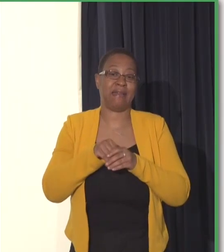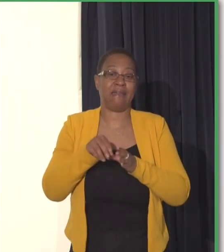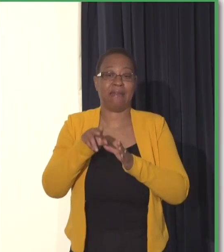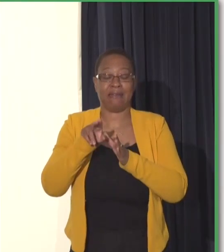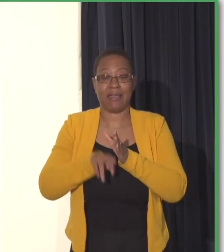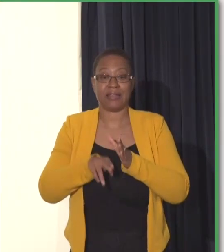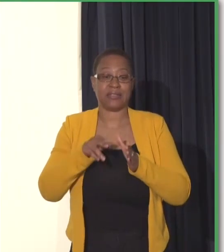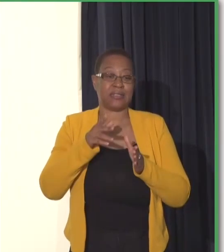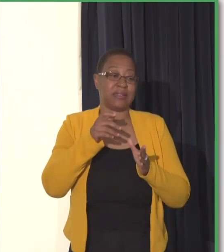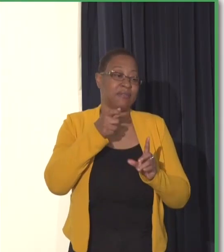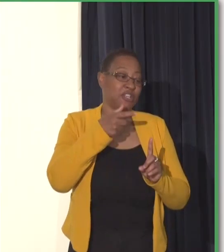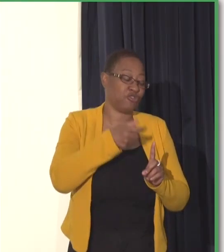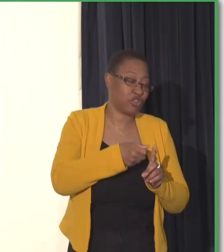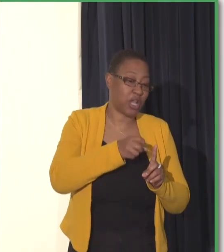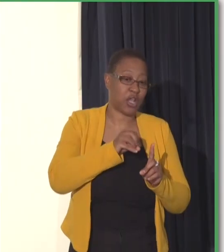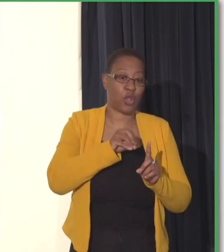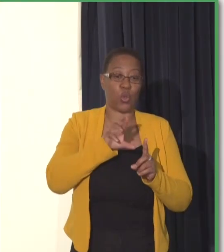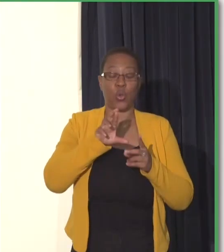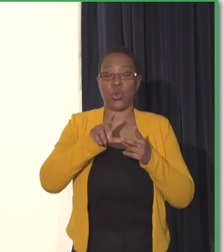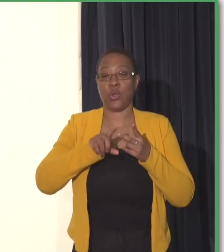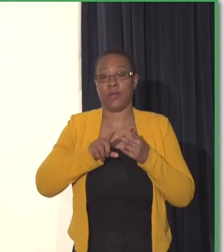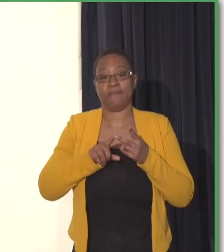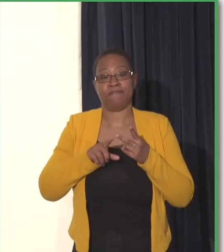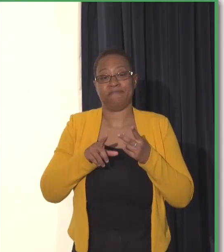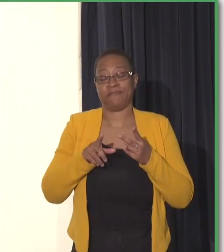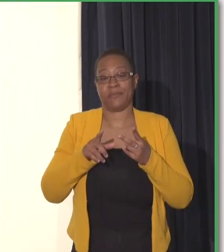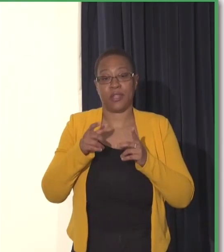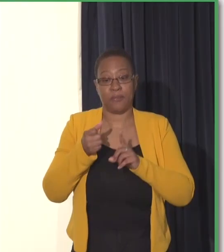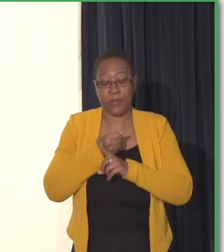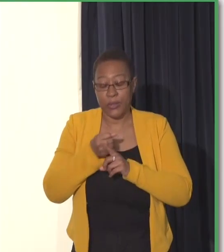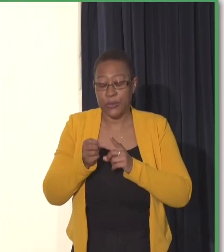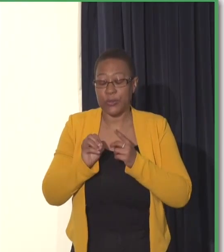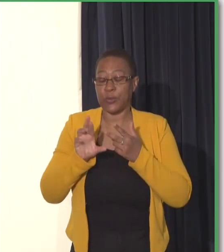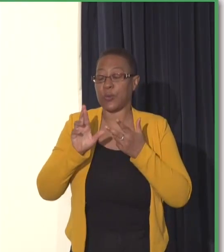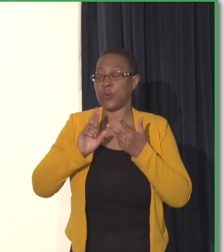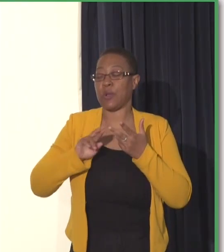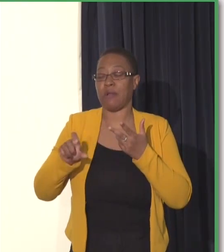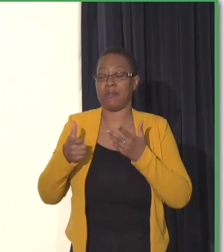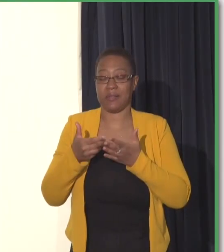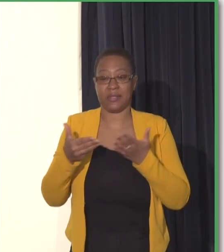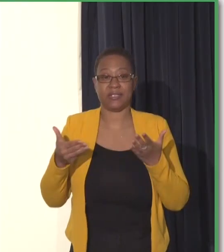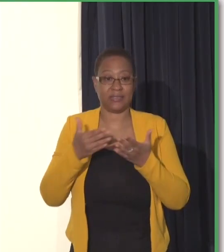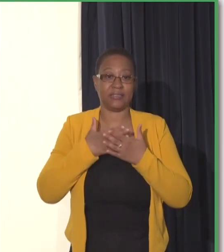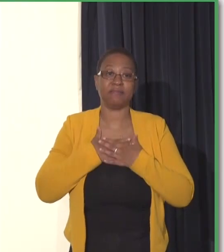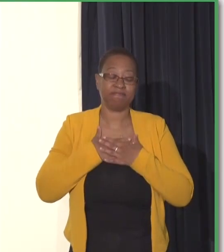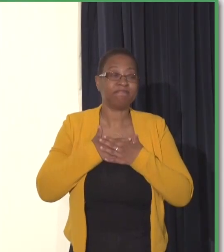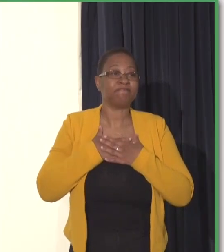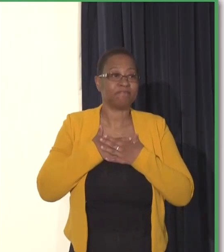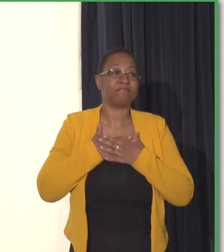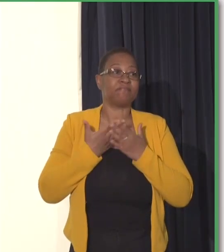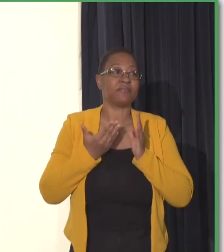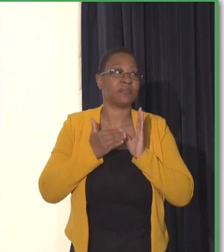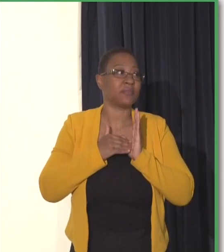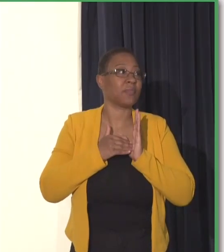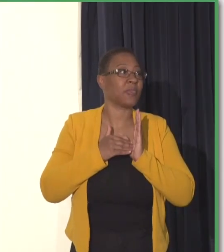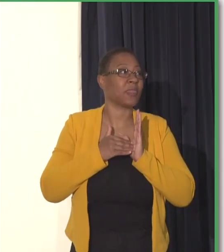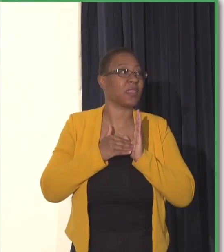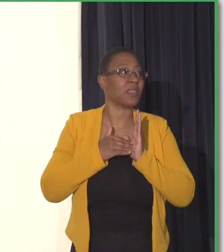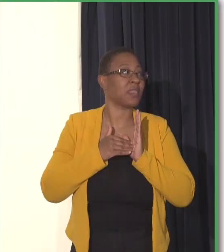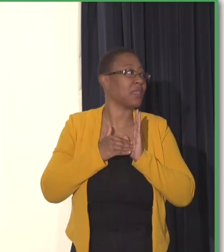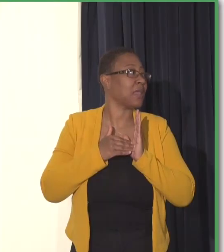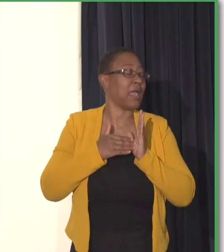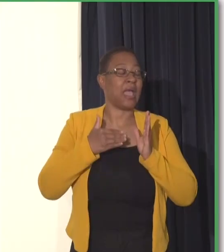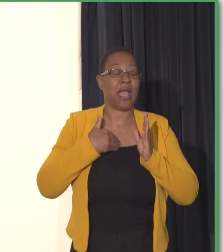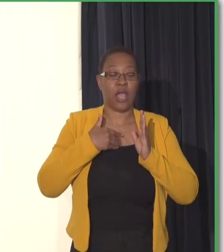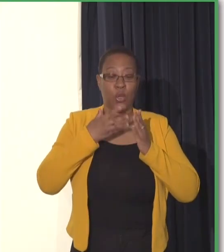been shot, whether it's been abuse or other things, you know. And so again, shut up